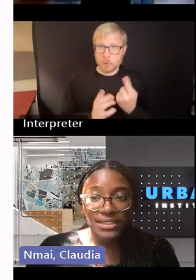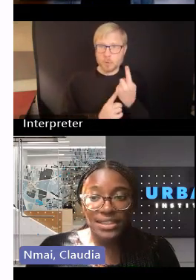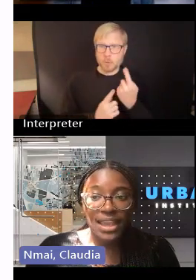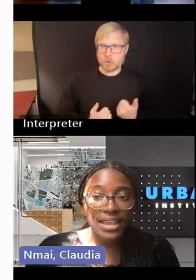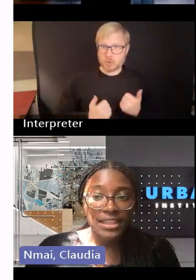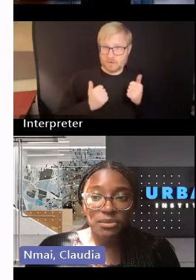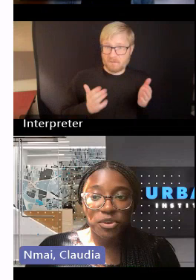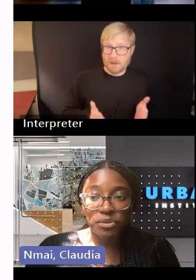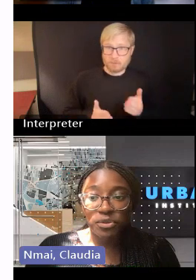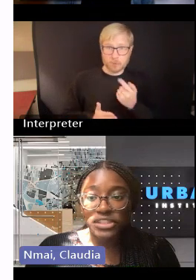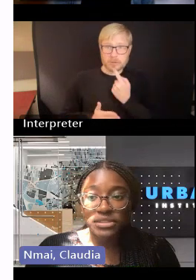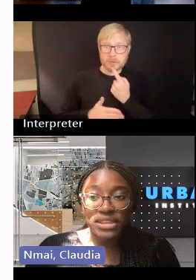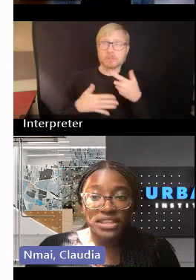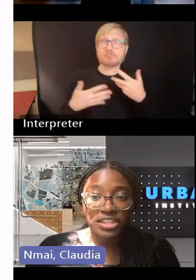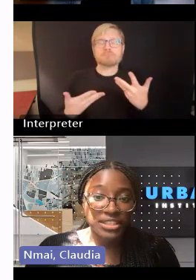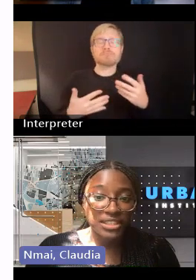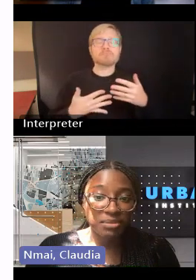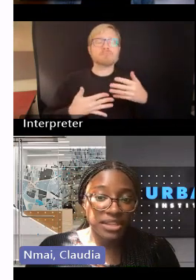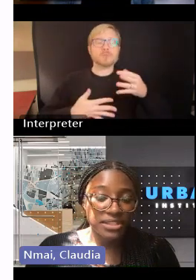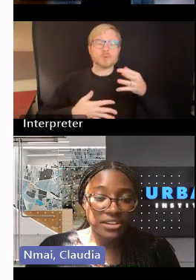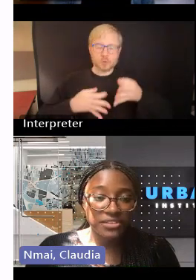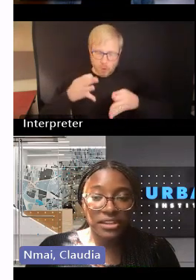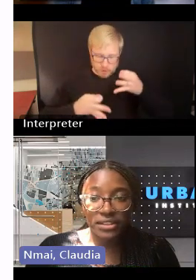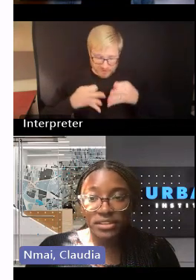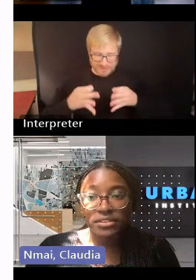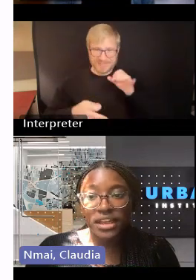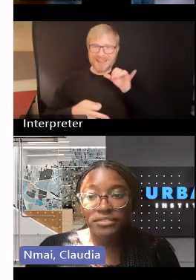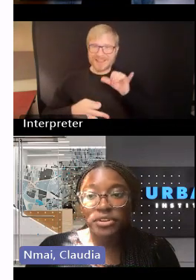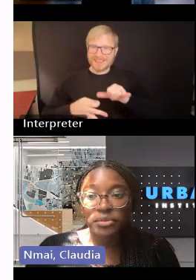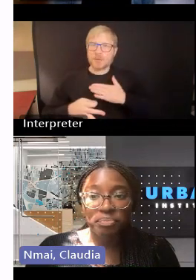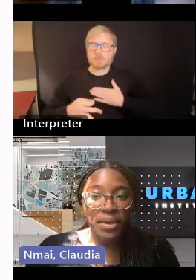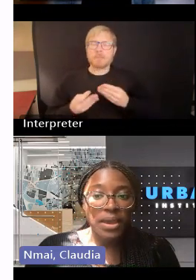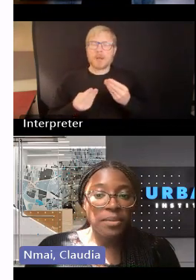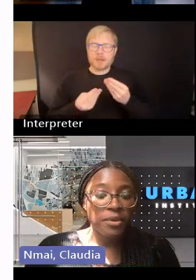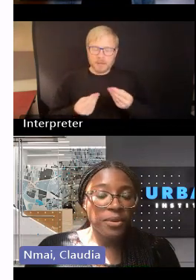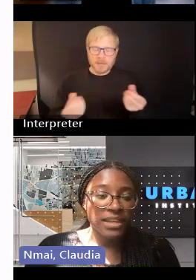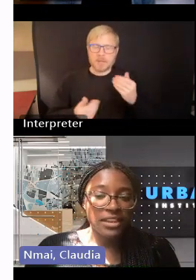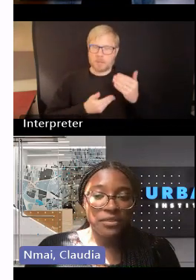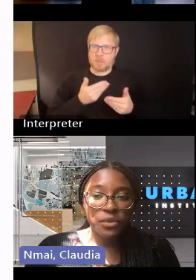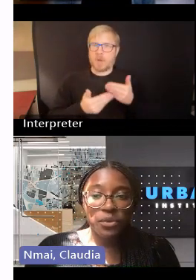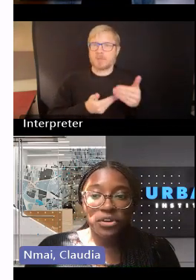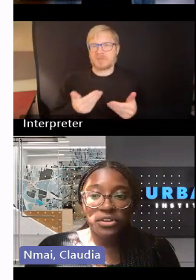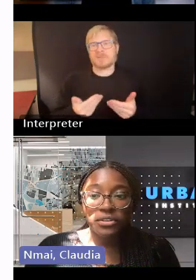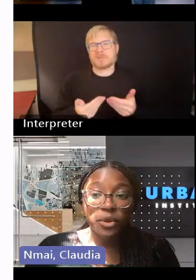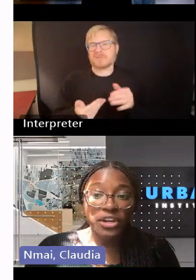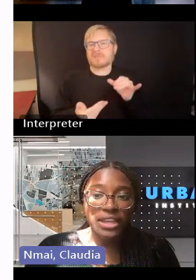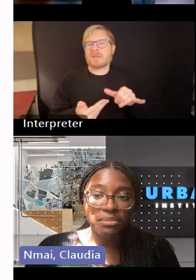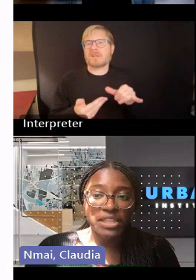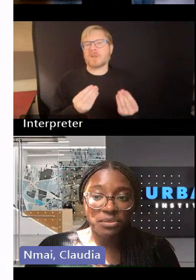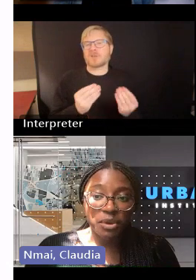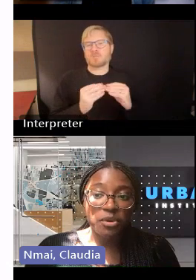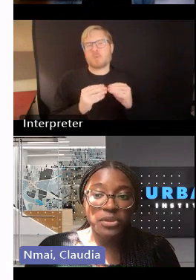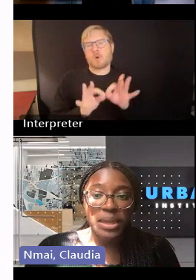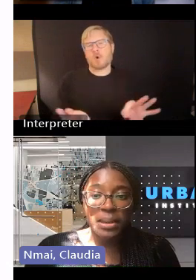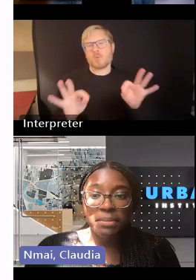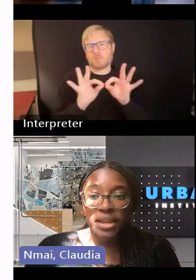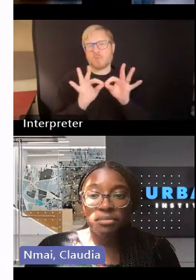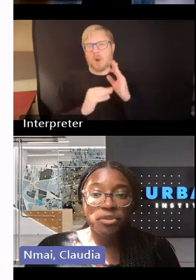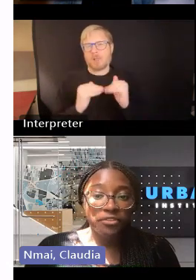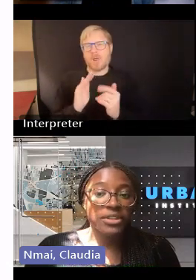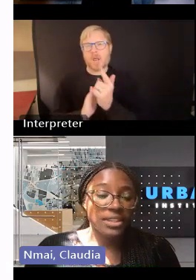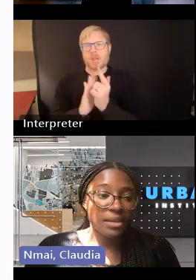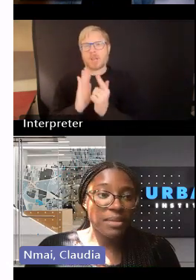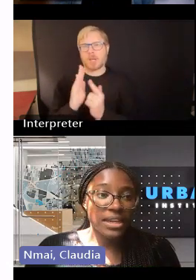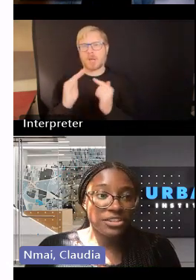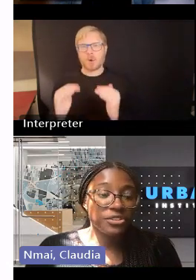healing process. That's more important to me than justice being served on a legal level. But when I think of the word, it means both.